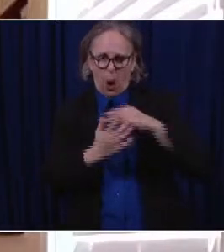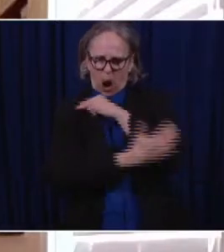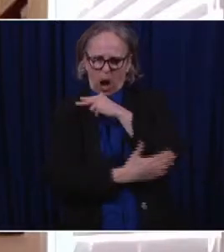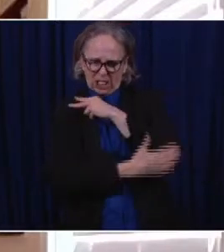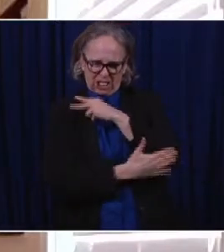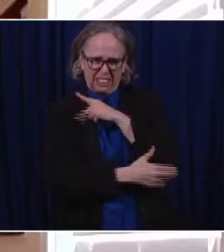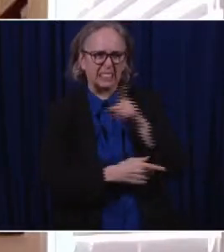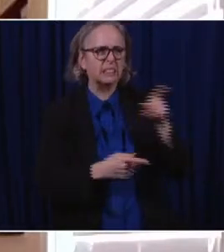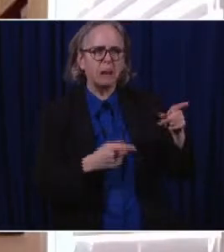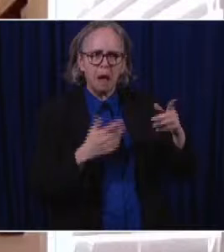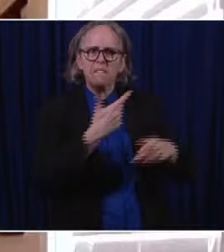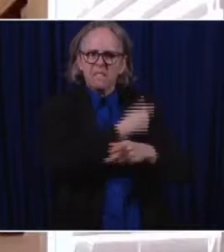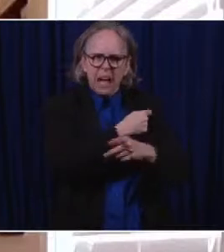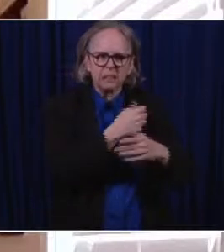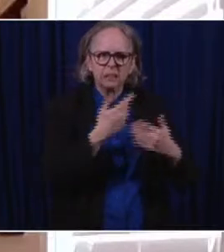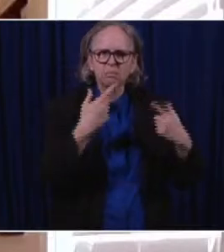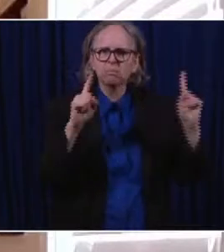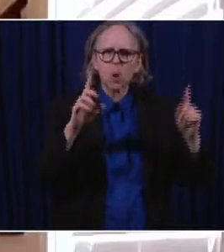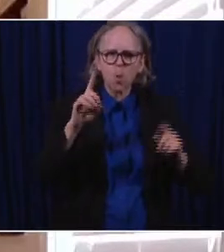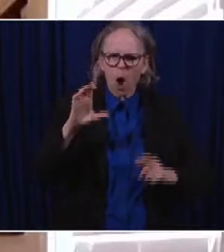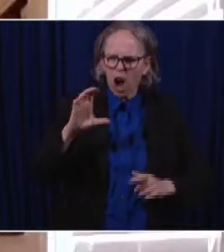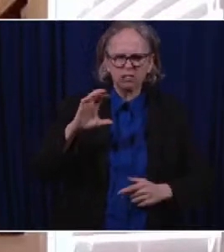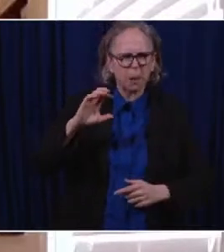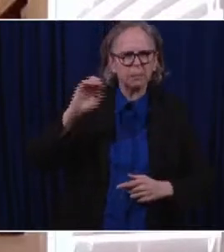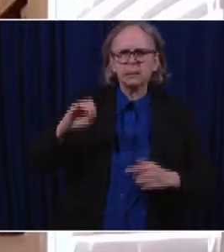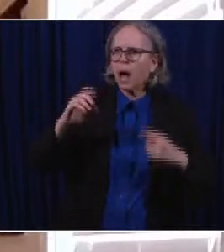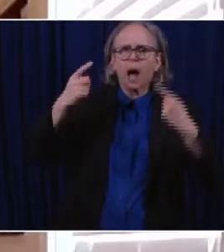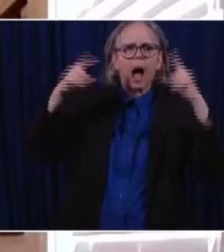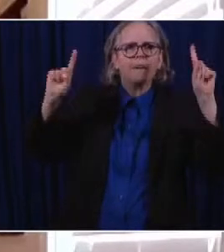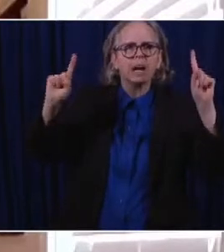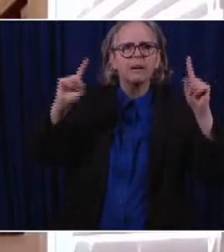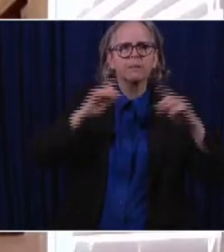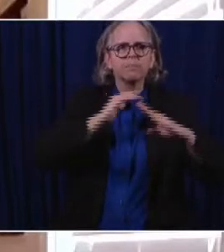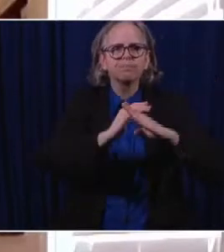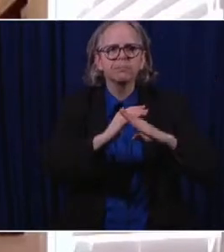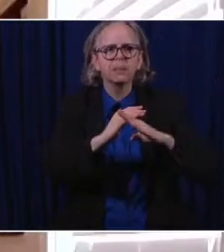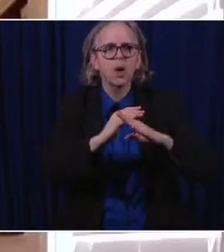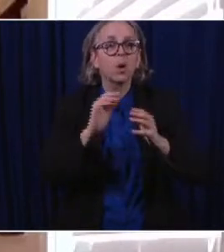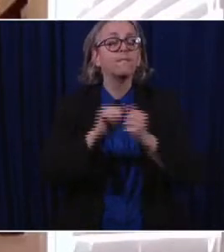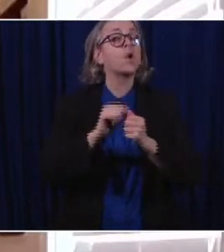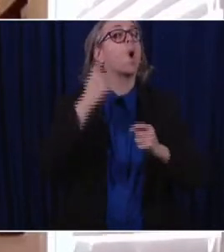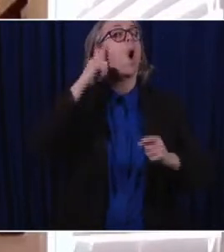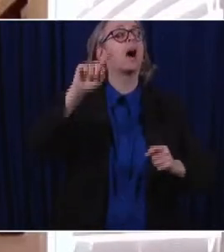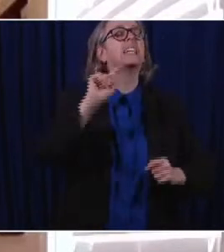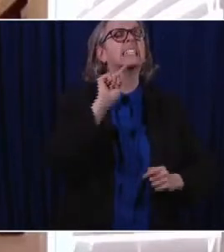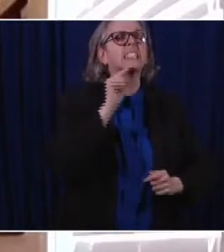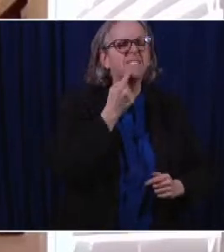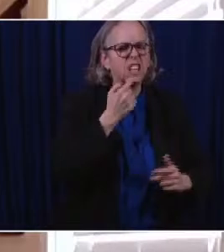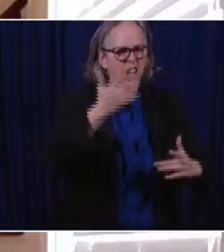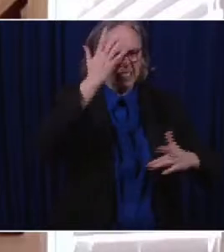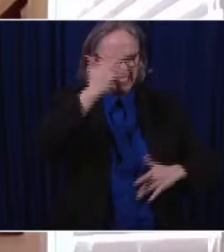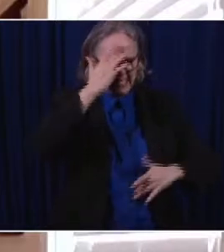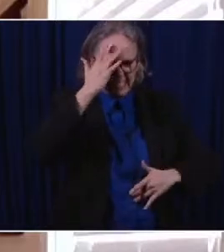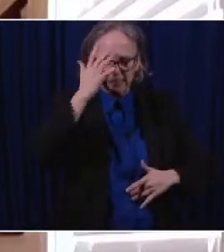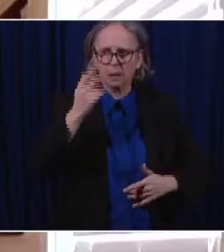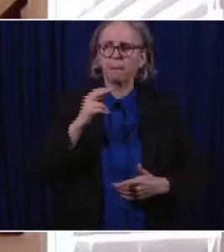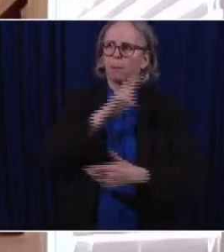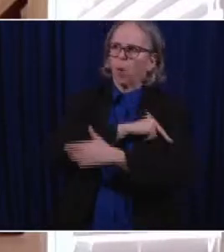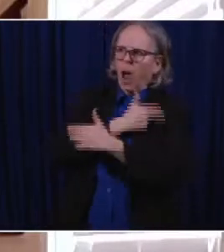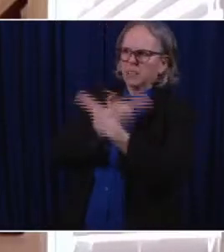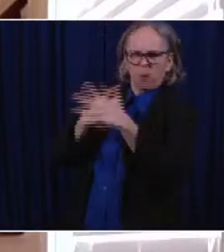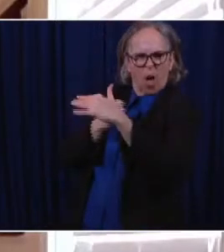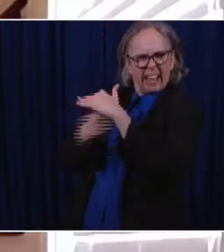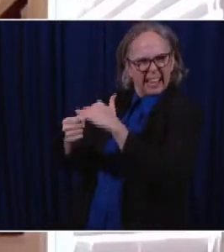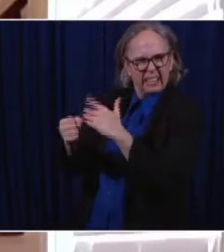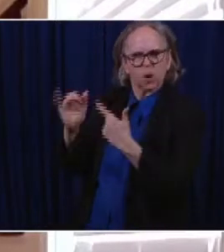effective at preventing severe disease. That includes hospitalization and death. So the signals are that the vaccines are standing up to